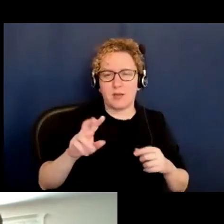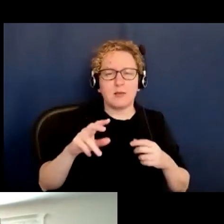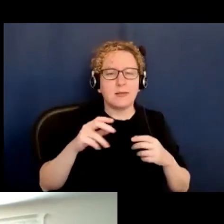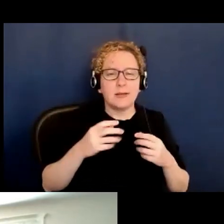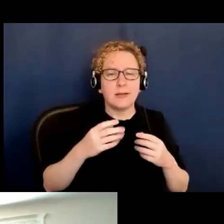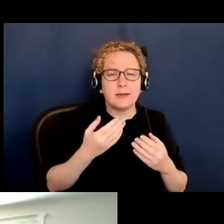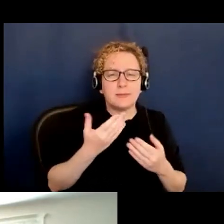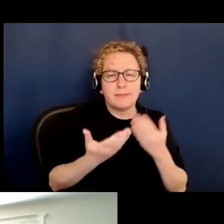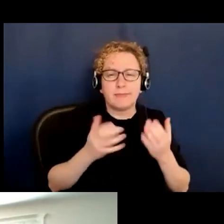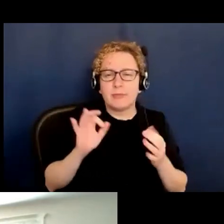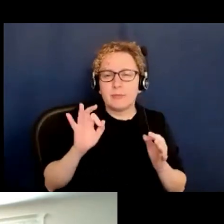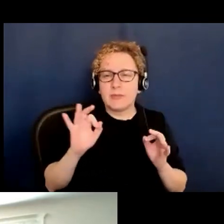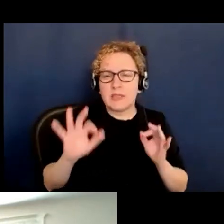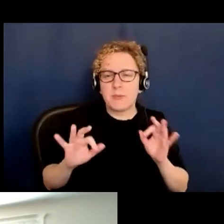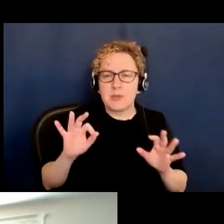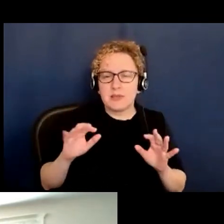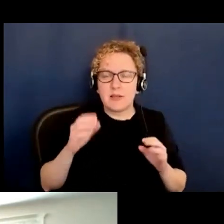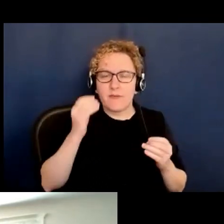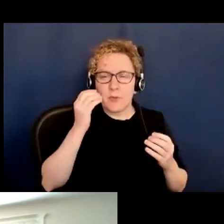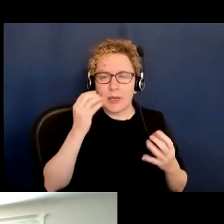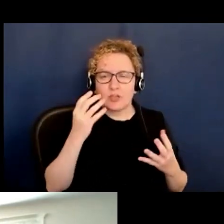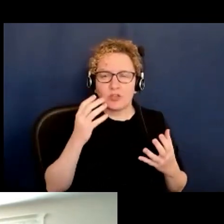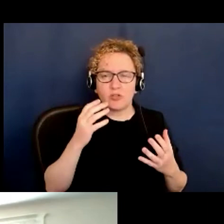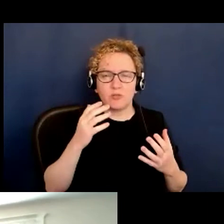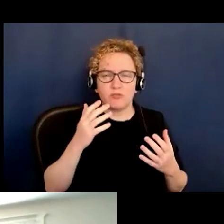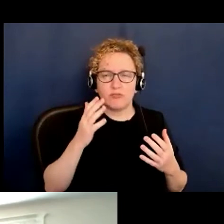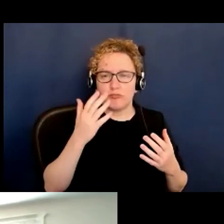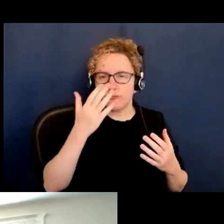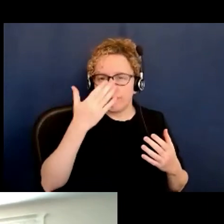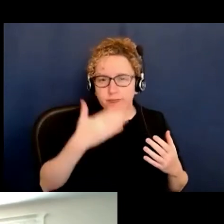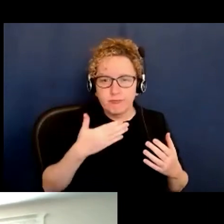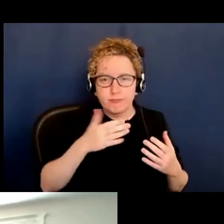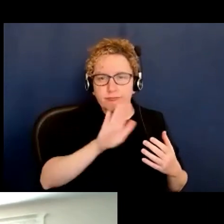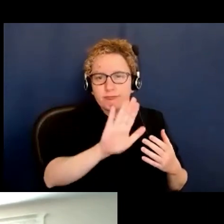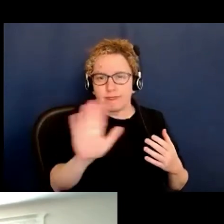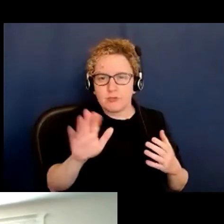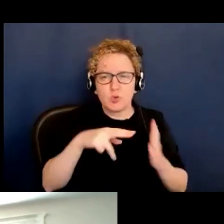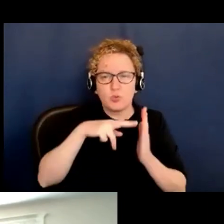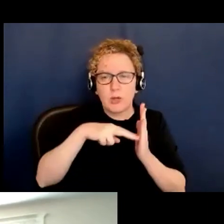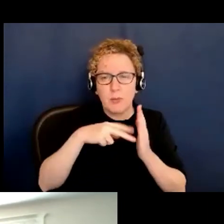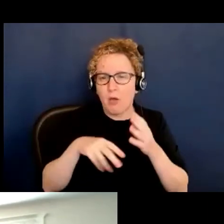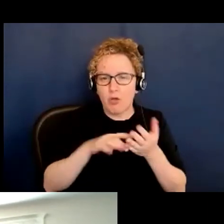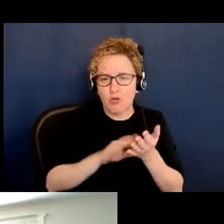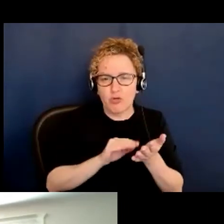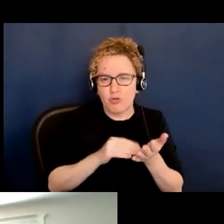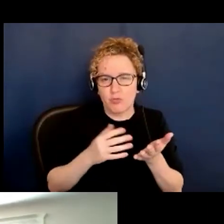up front for people to read about and learn?